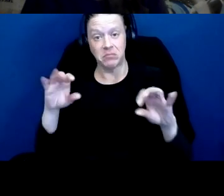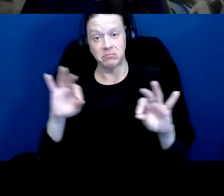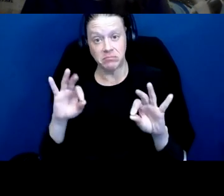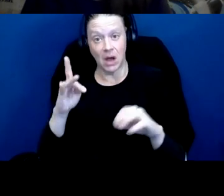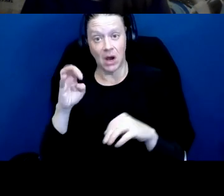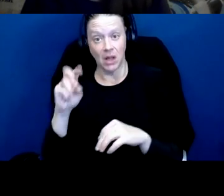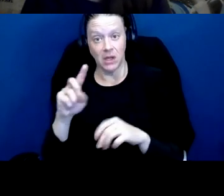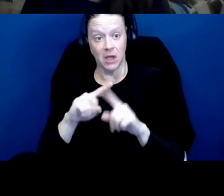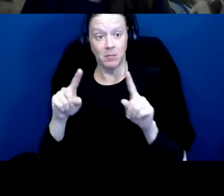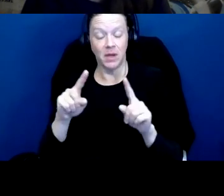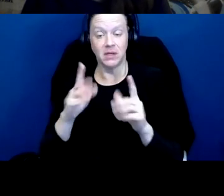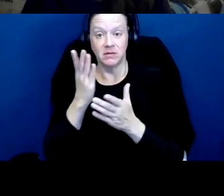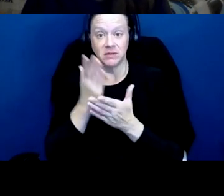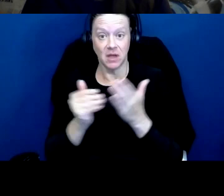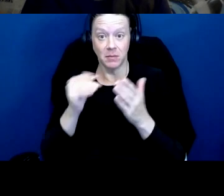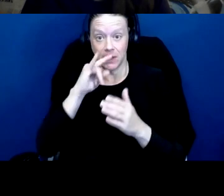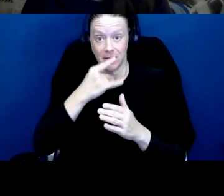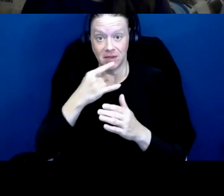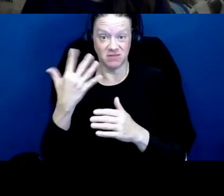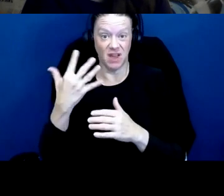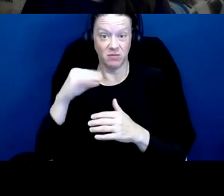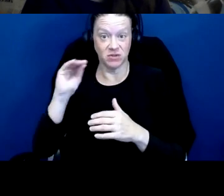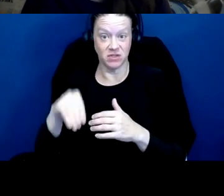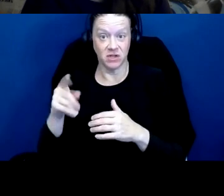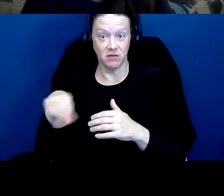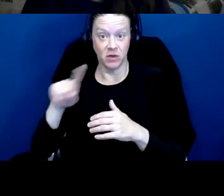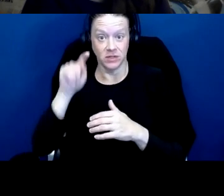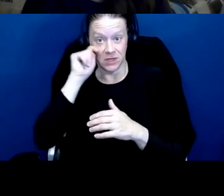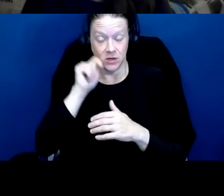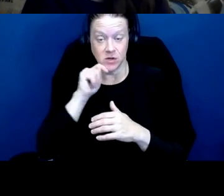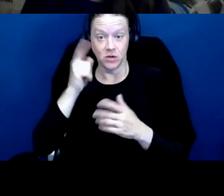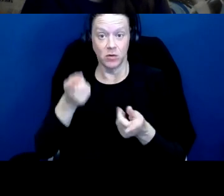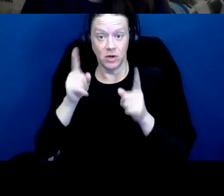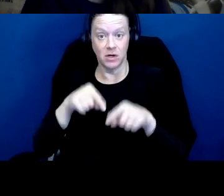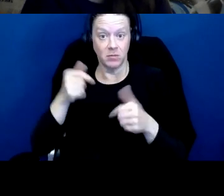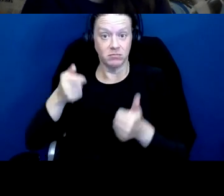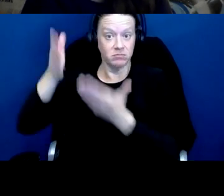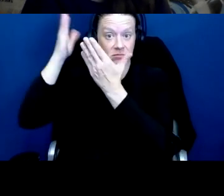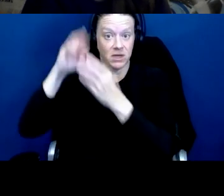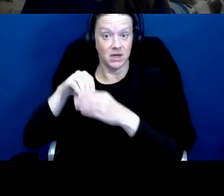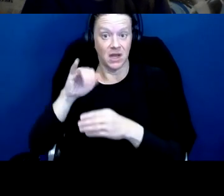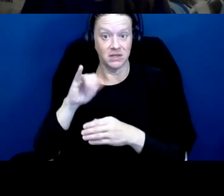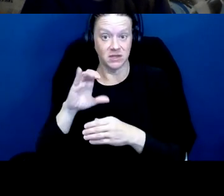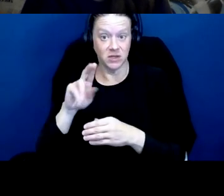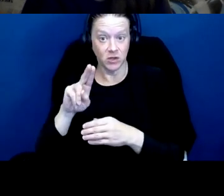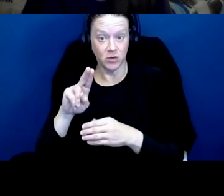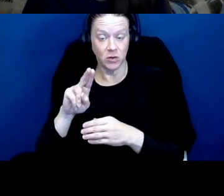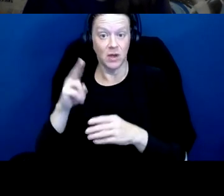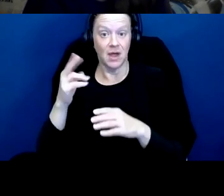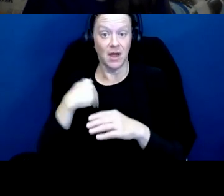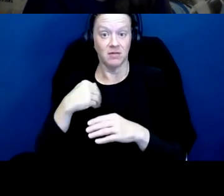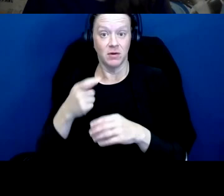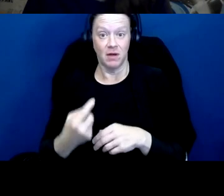sick. 5% of those kids, of those teenagers who end up in the ICU, end up on the ventilator. That's really